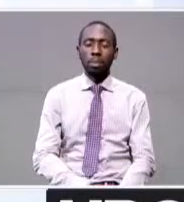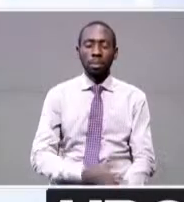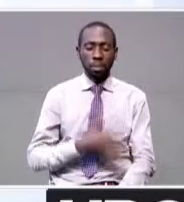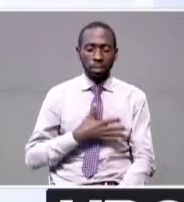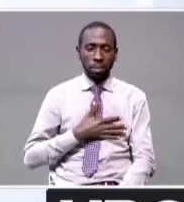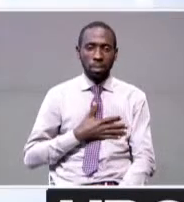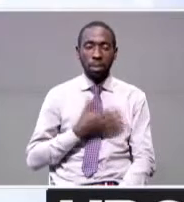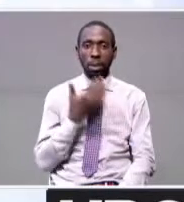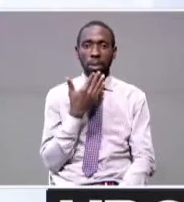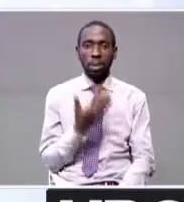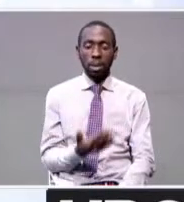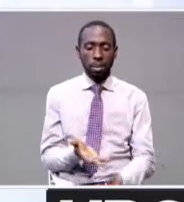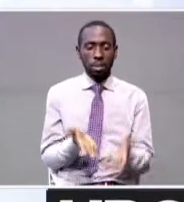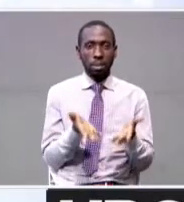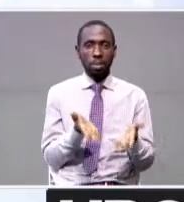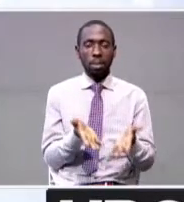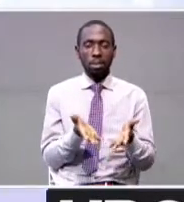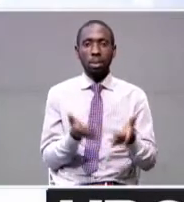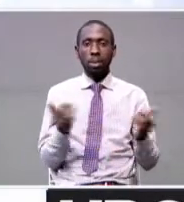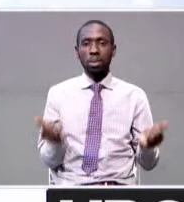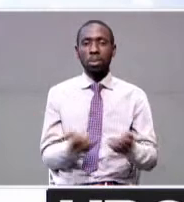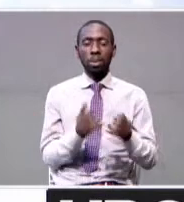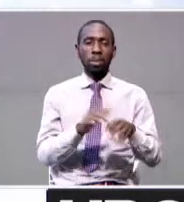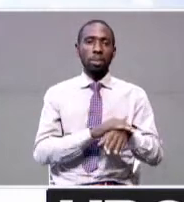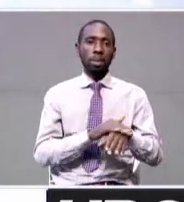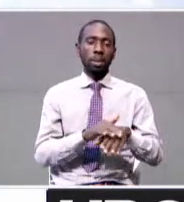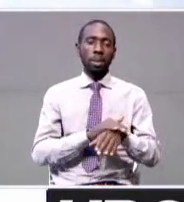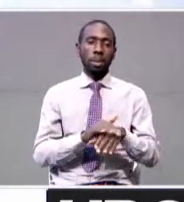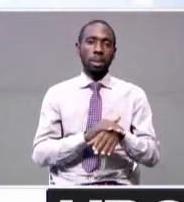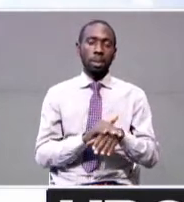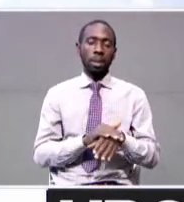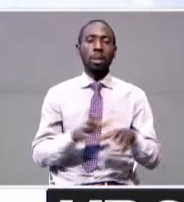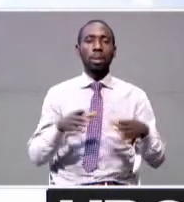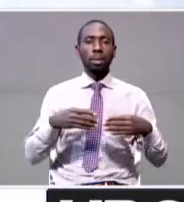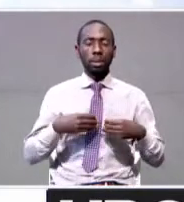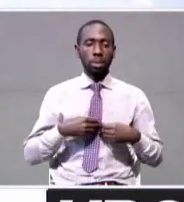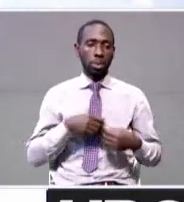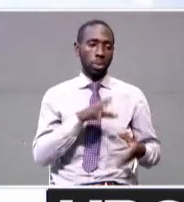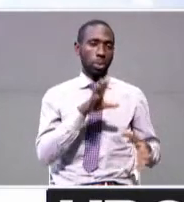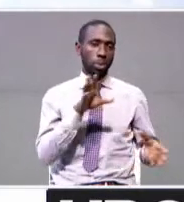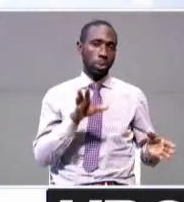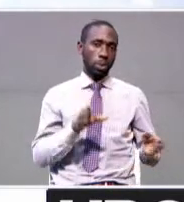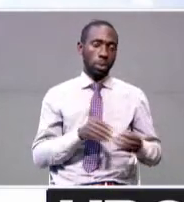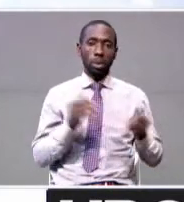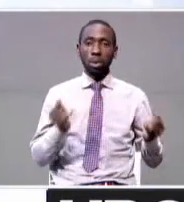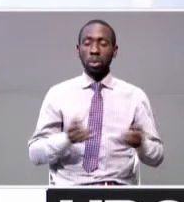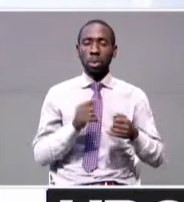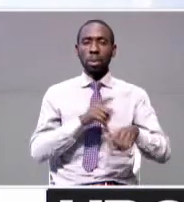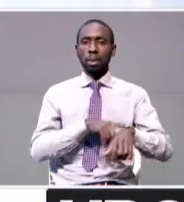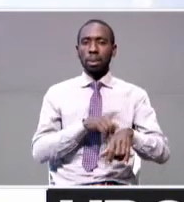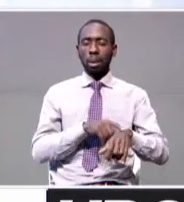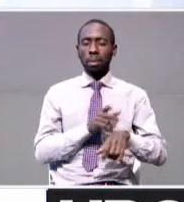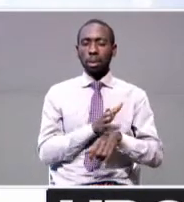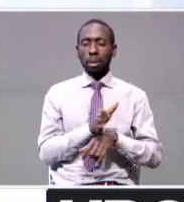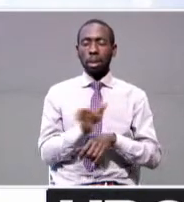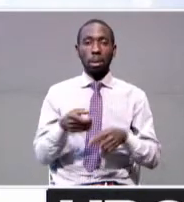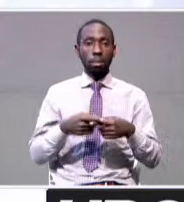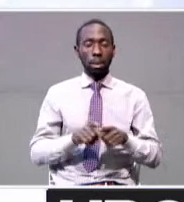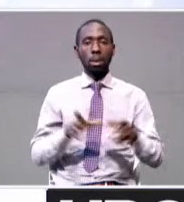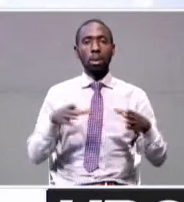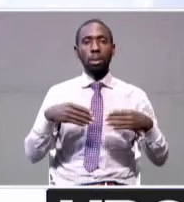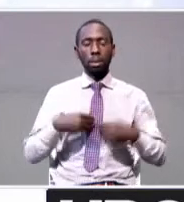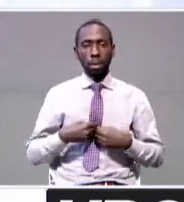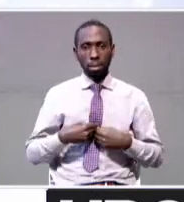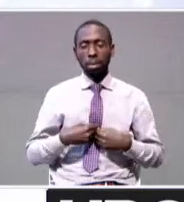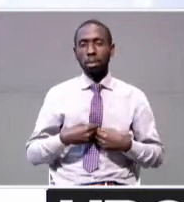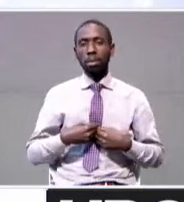Buterevu wabali nyo kubanga otambude nange UBC Leero nzikiriza maulire nga fundi kile wendi akade kandu wala ganyiza njagala nkusibu lide